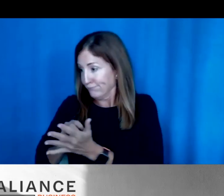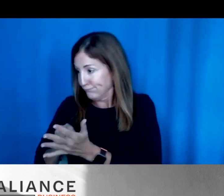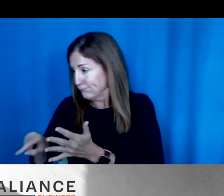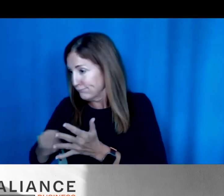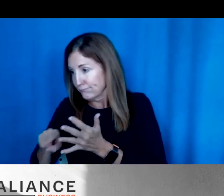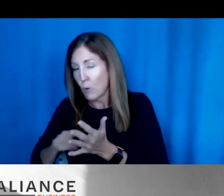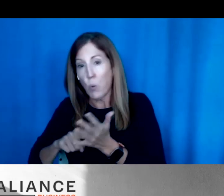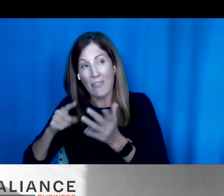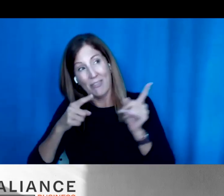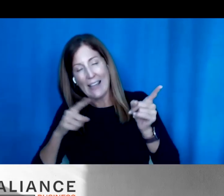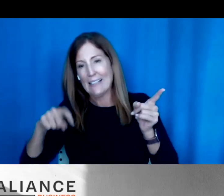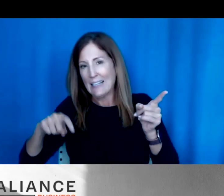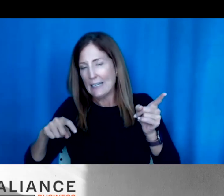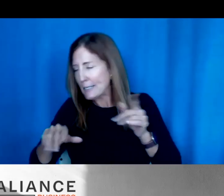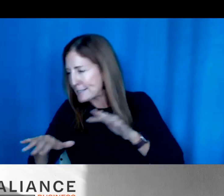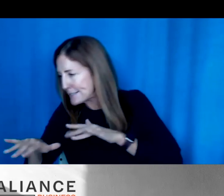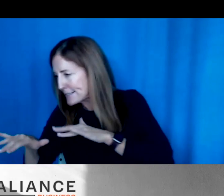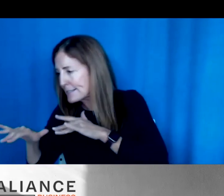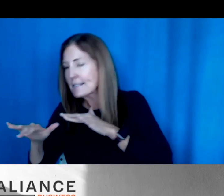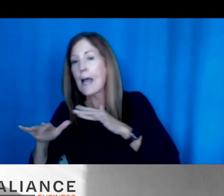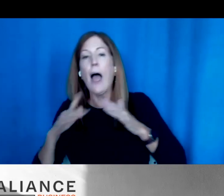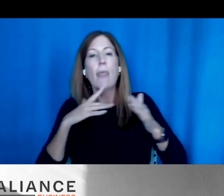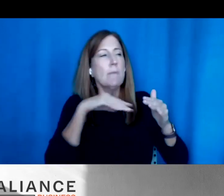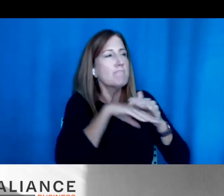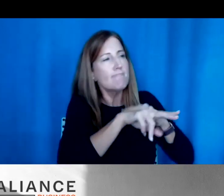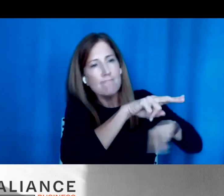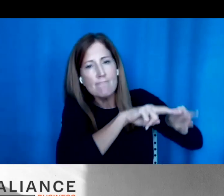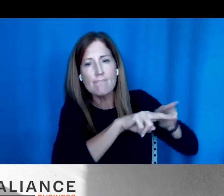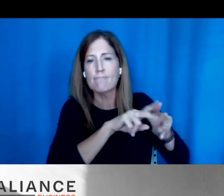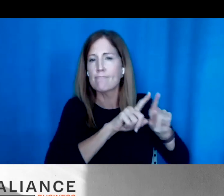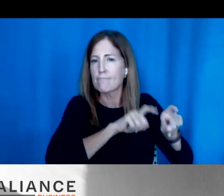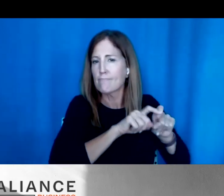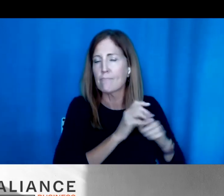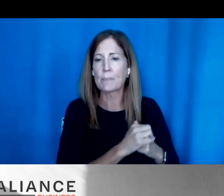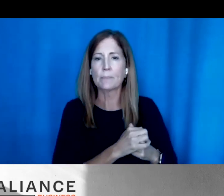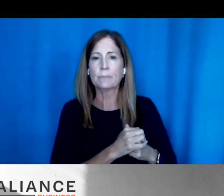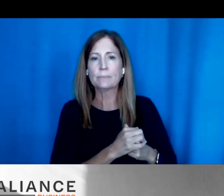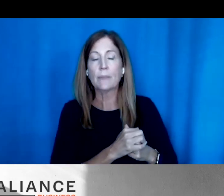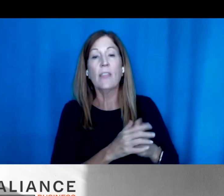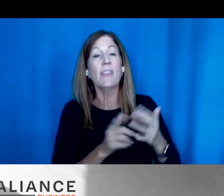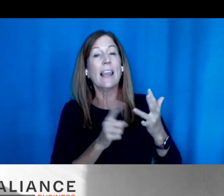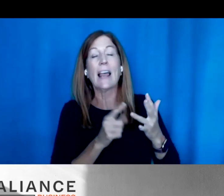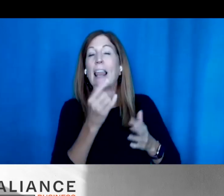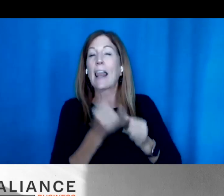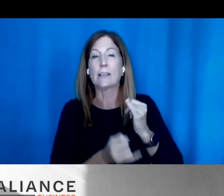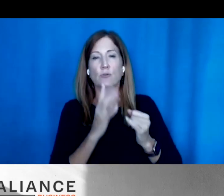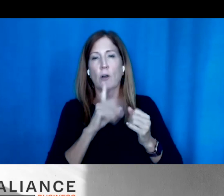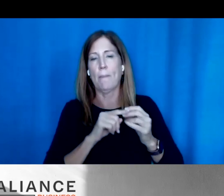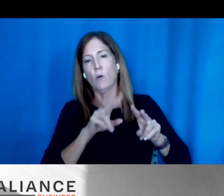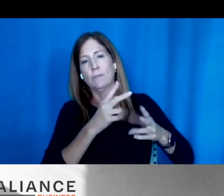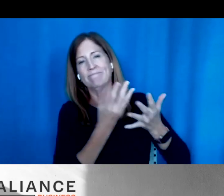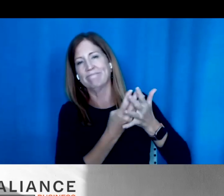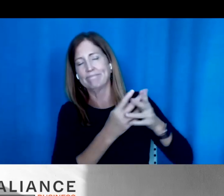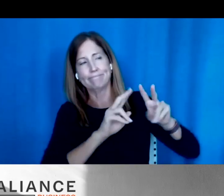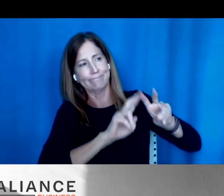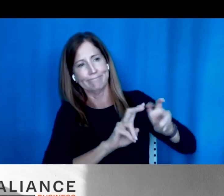And then I think the last thing I wanted to talk about here is really around evaluating. So you